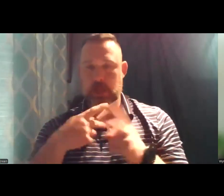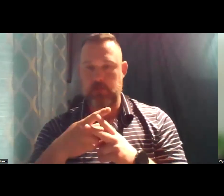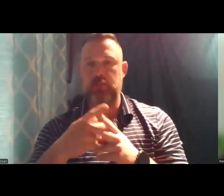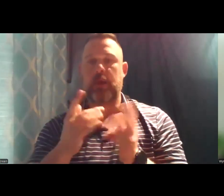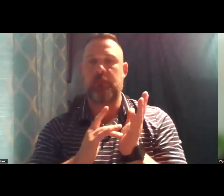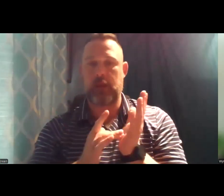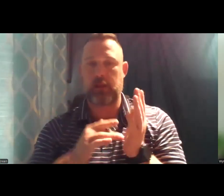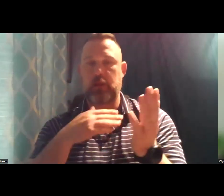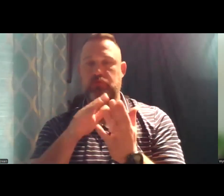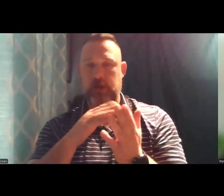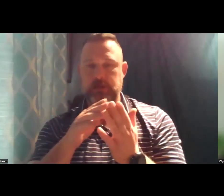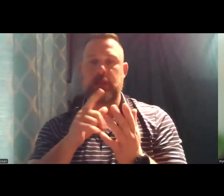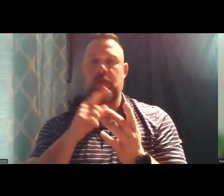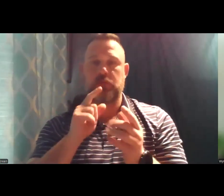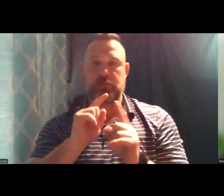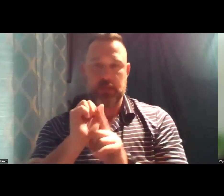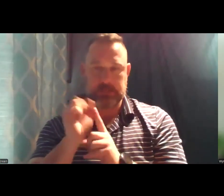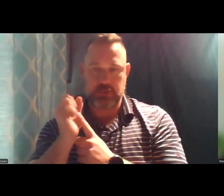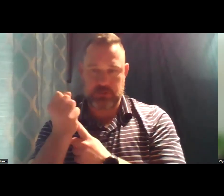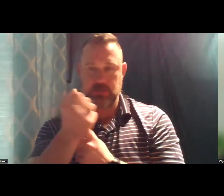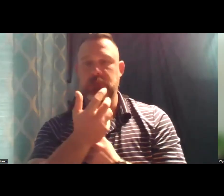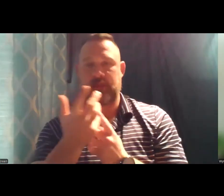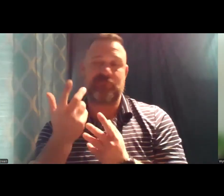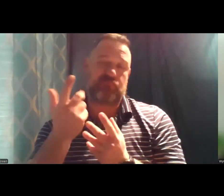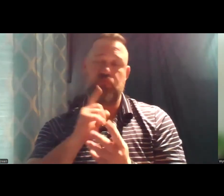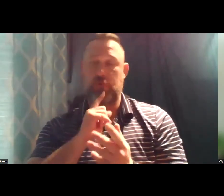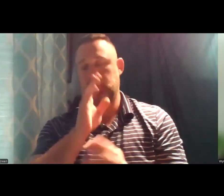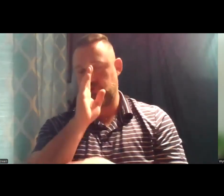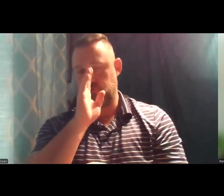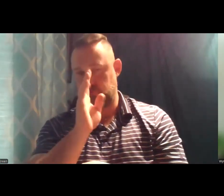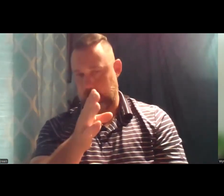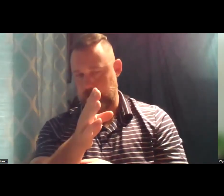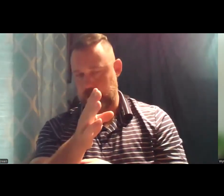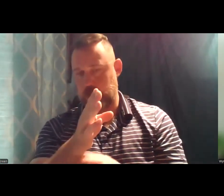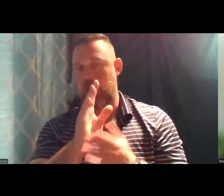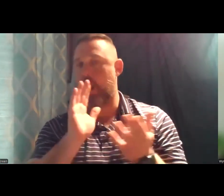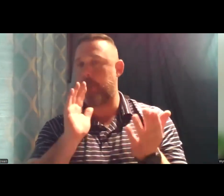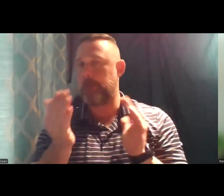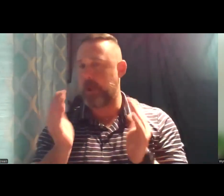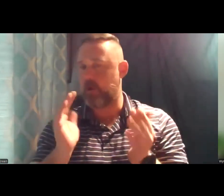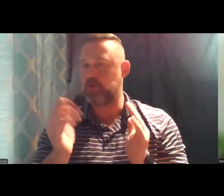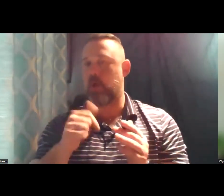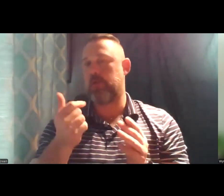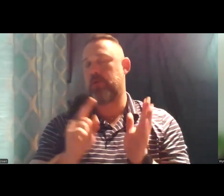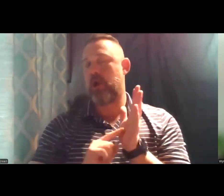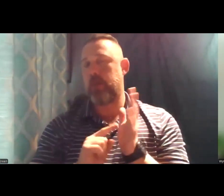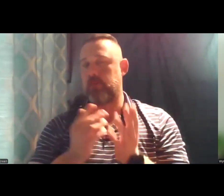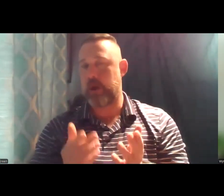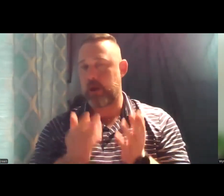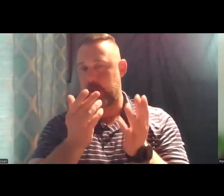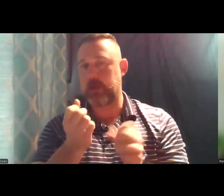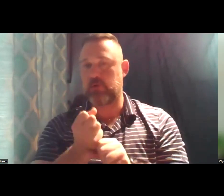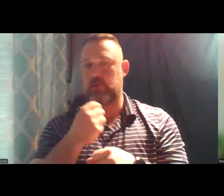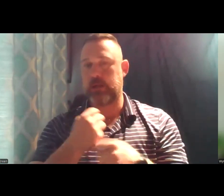addressing the underlying conditions is relatively straightforward compared to the other common recommendations, such as